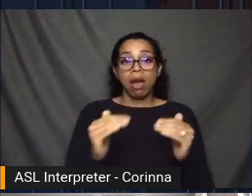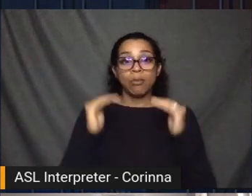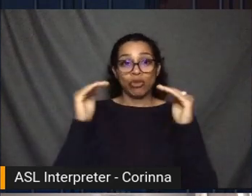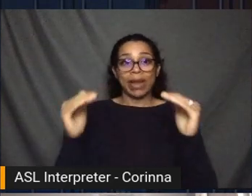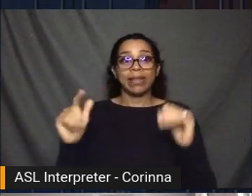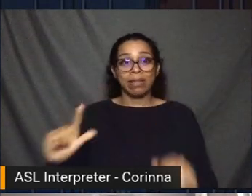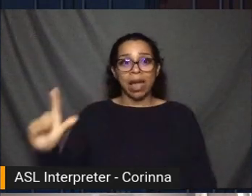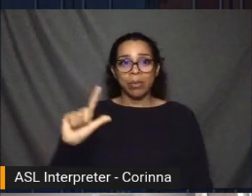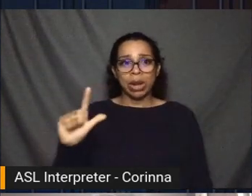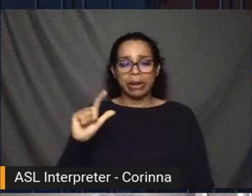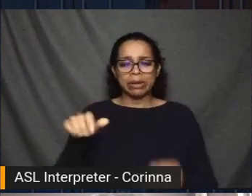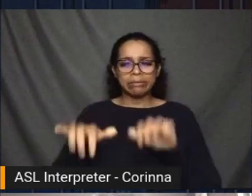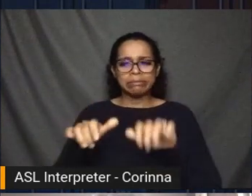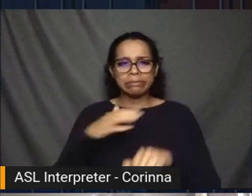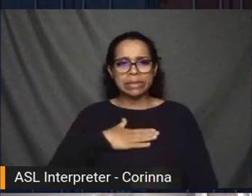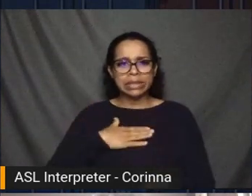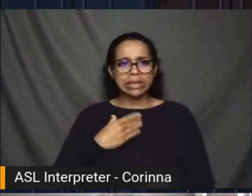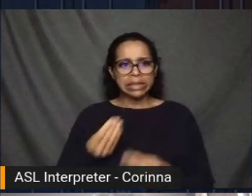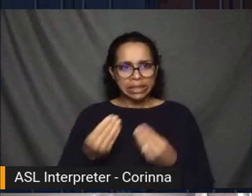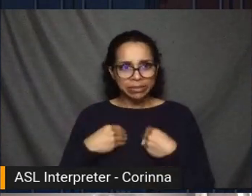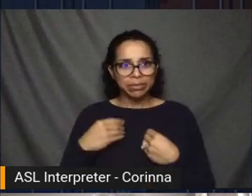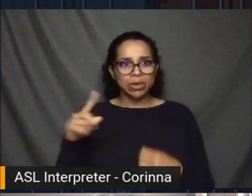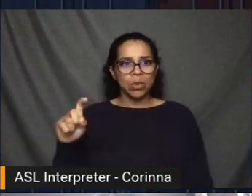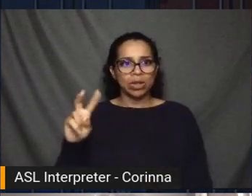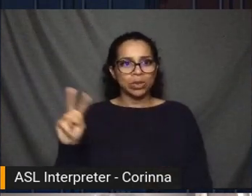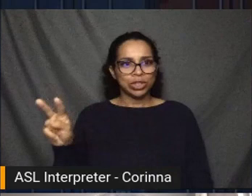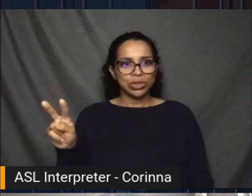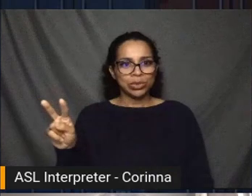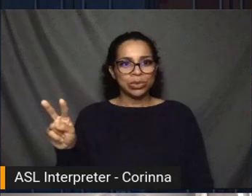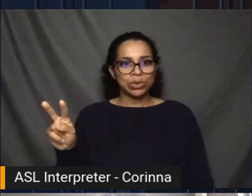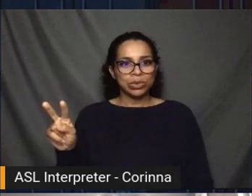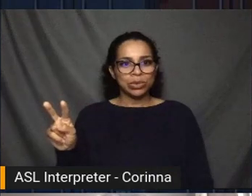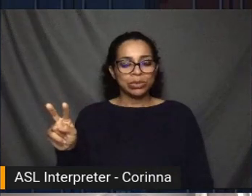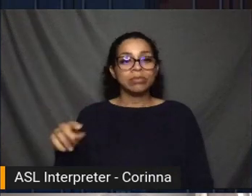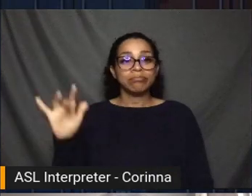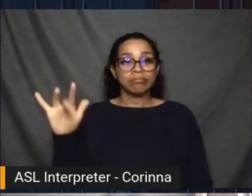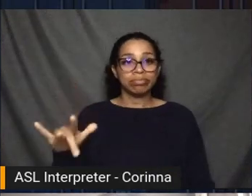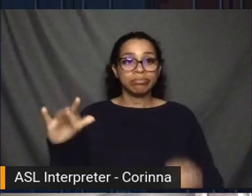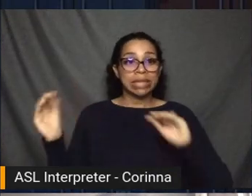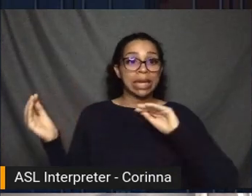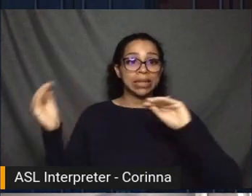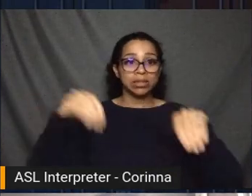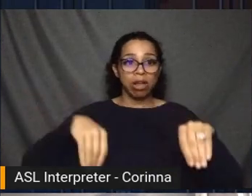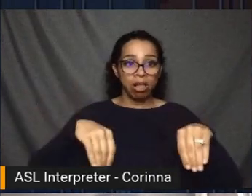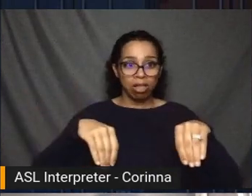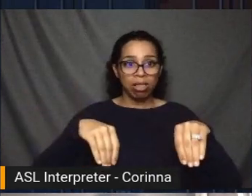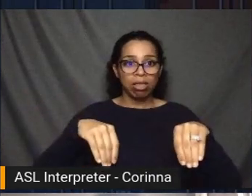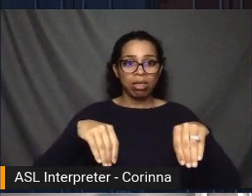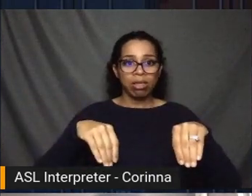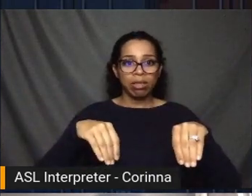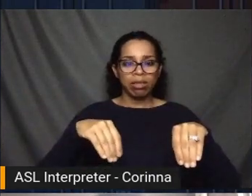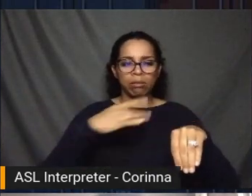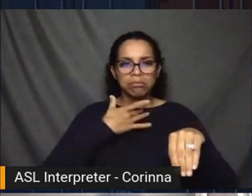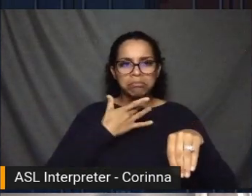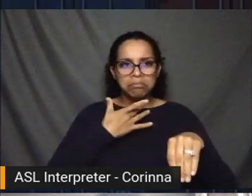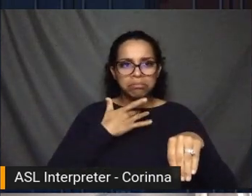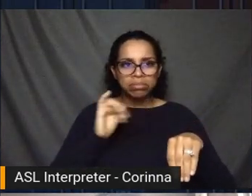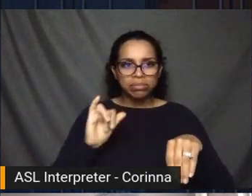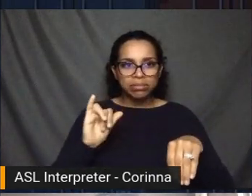me 122. And then we're going to install. Oops.